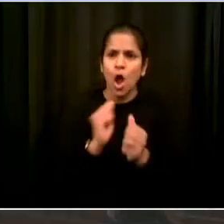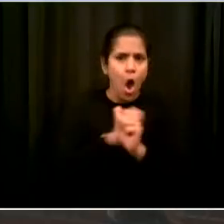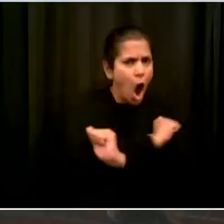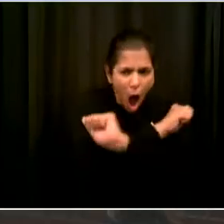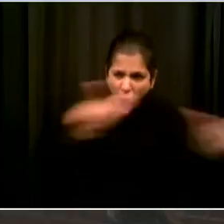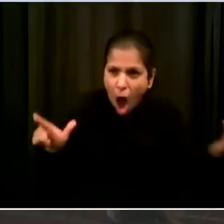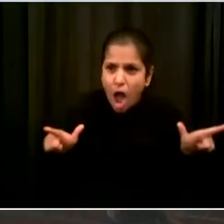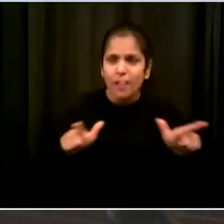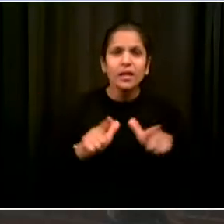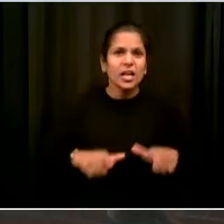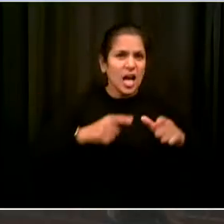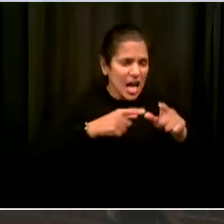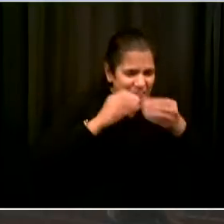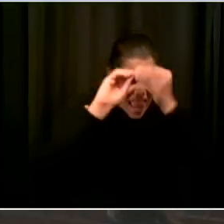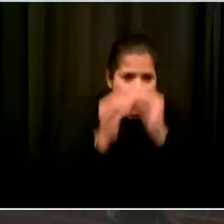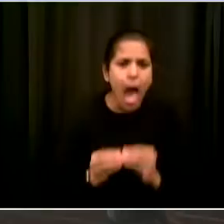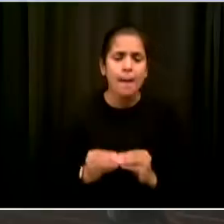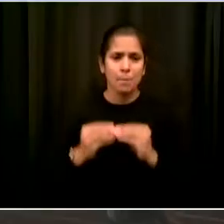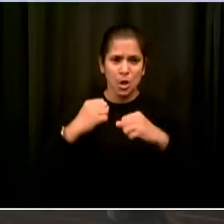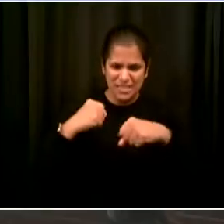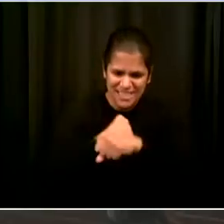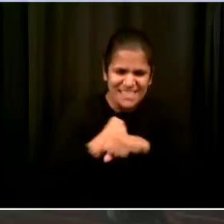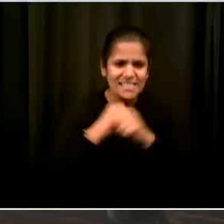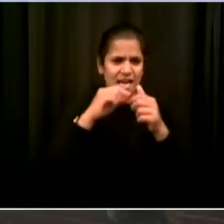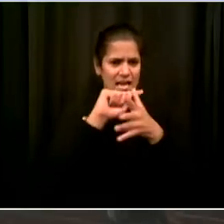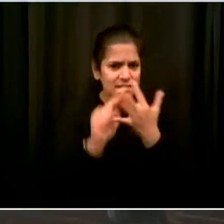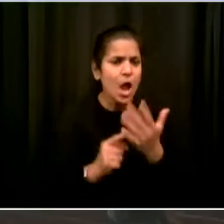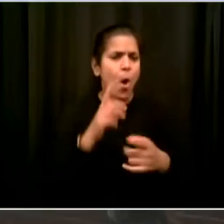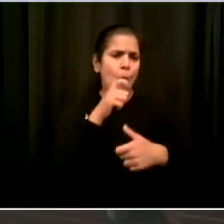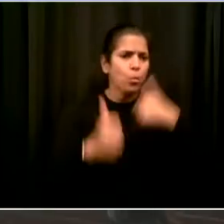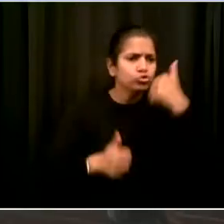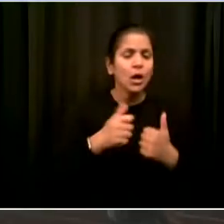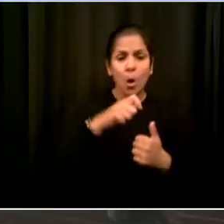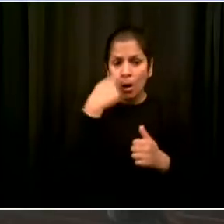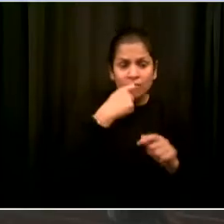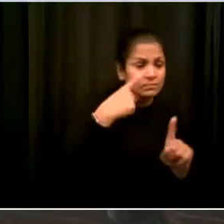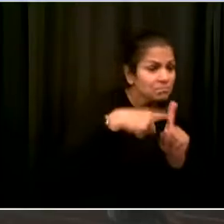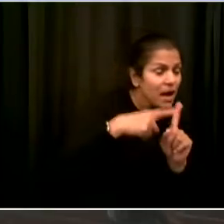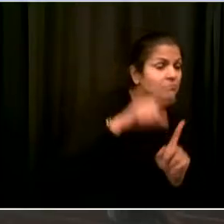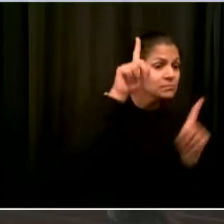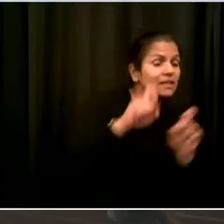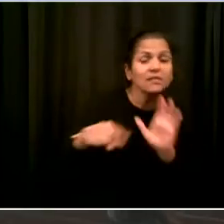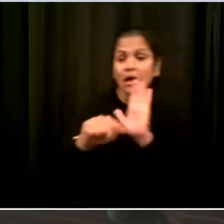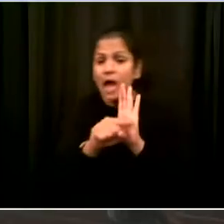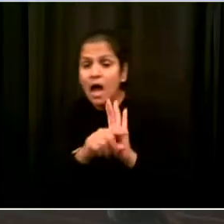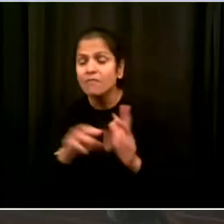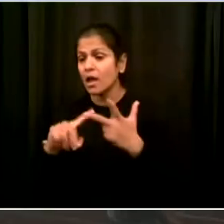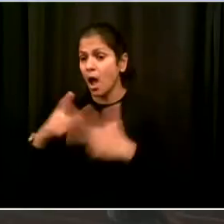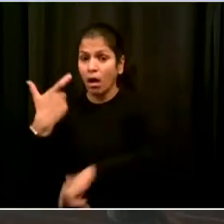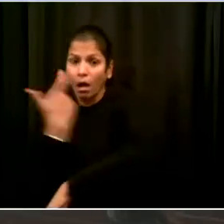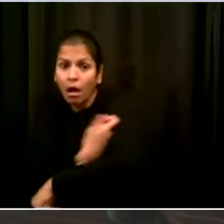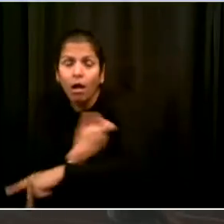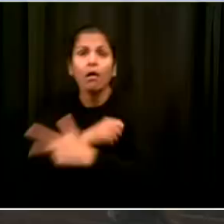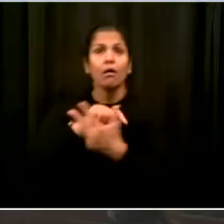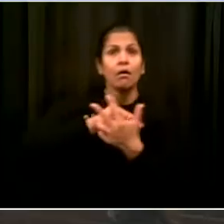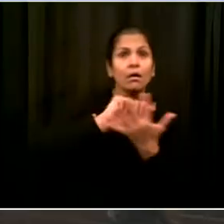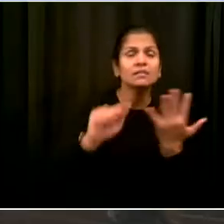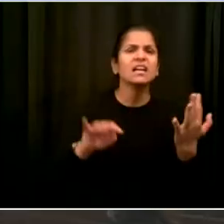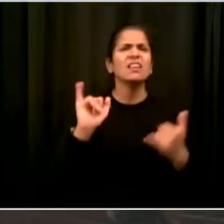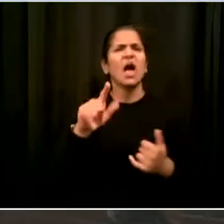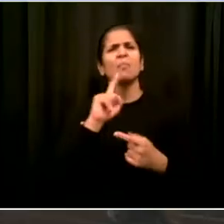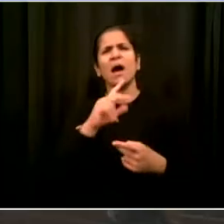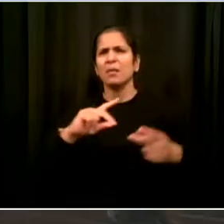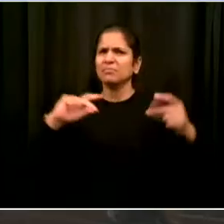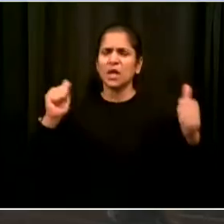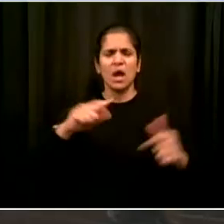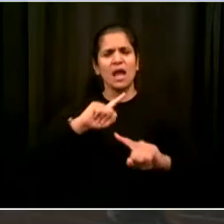crisis. So the Vaccine Command Center is going to be the indispensable piece of this equation. Now,